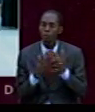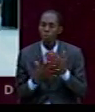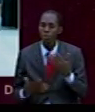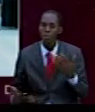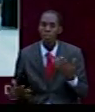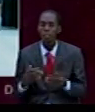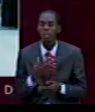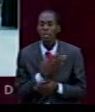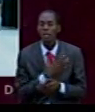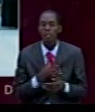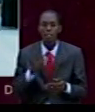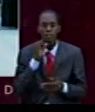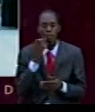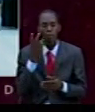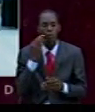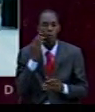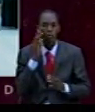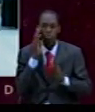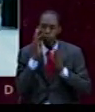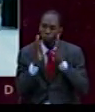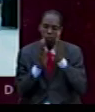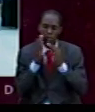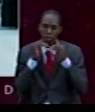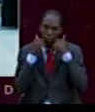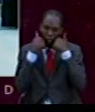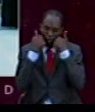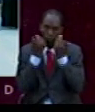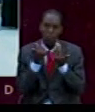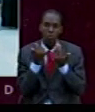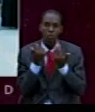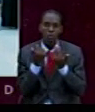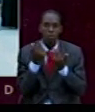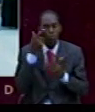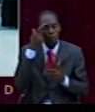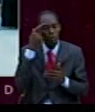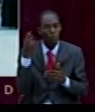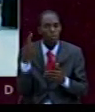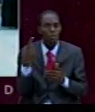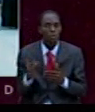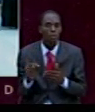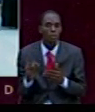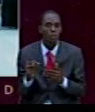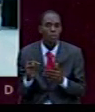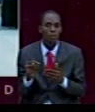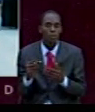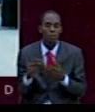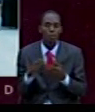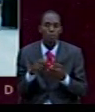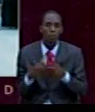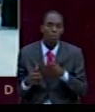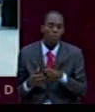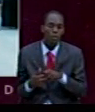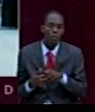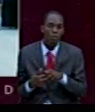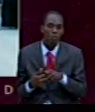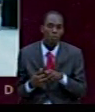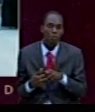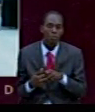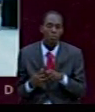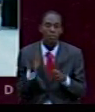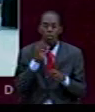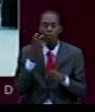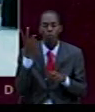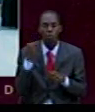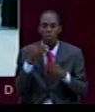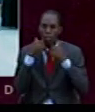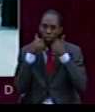I was embarrassed. I don't know. I'm ashamed because the thing was coming out from rushing as if I was ashamed of myself. I